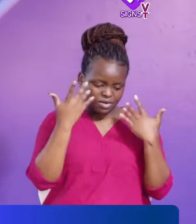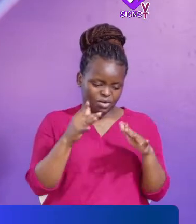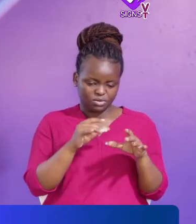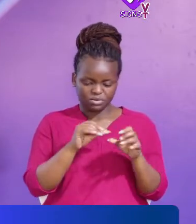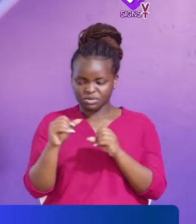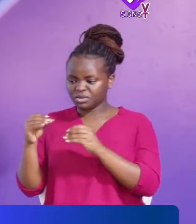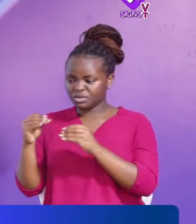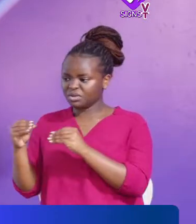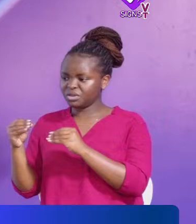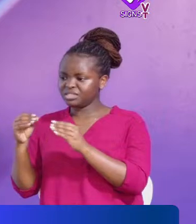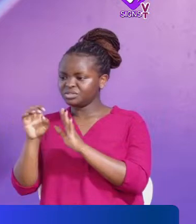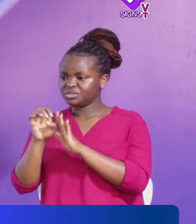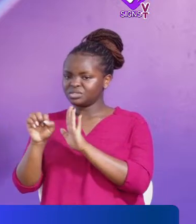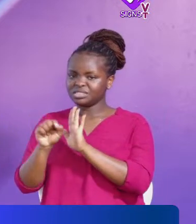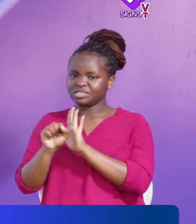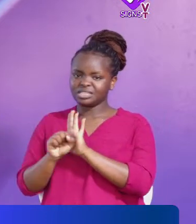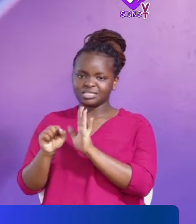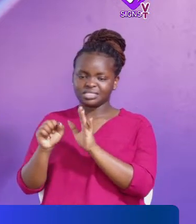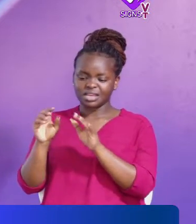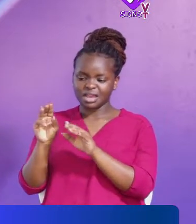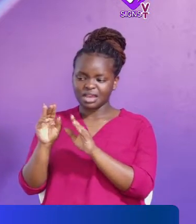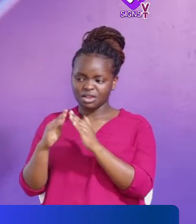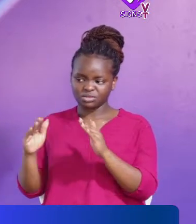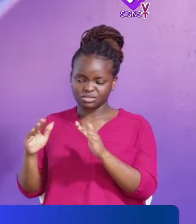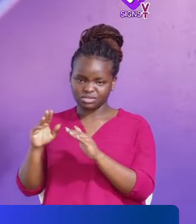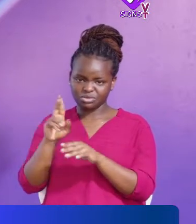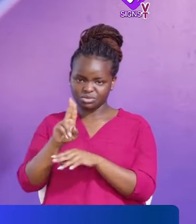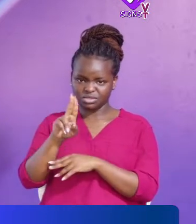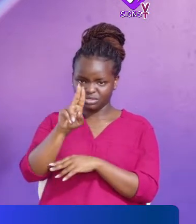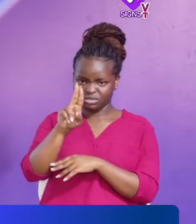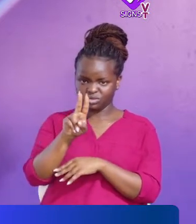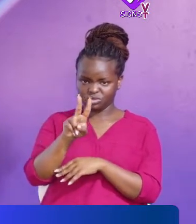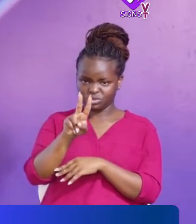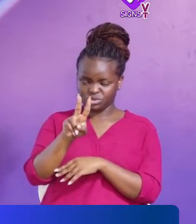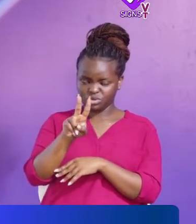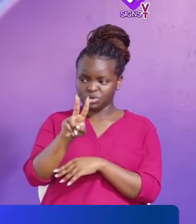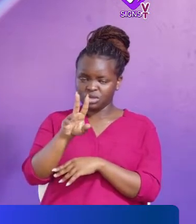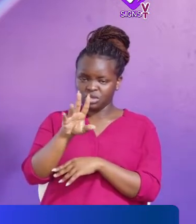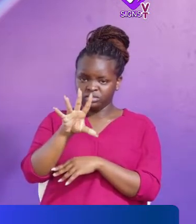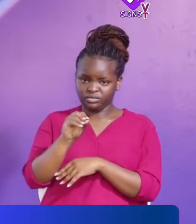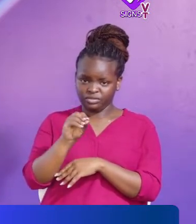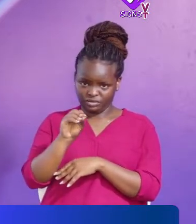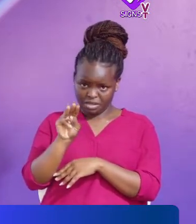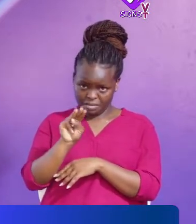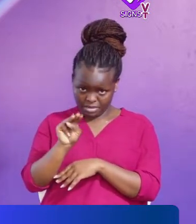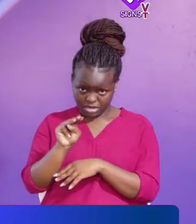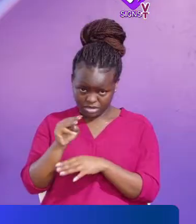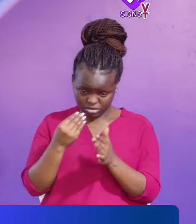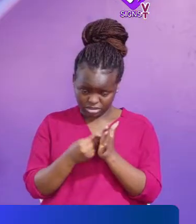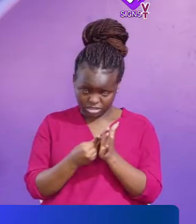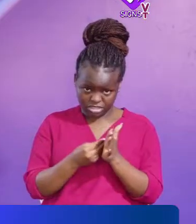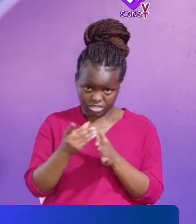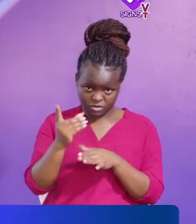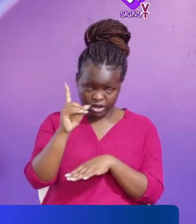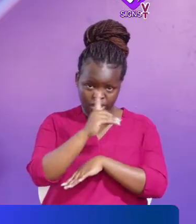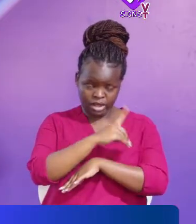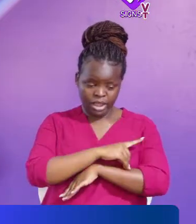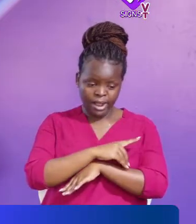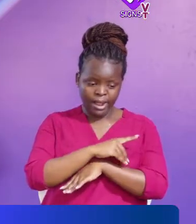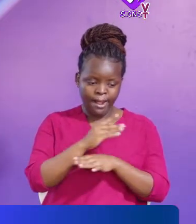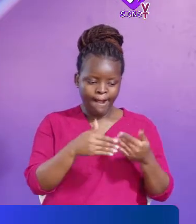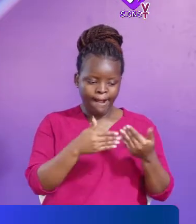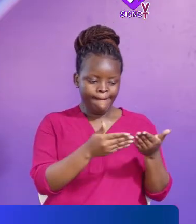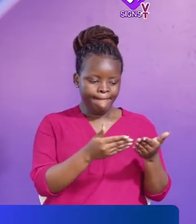out spending 100 million shillings, 250 million shillings in a day, put that money on upgrading the national